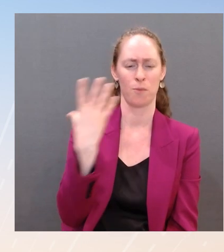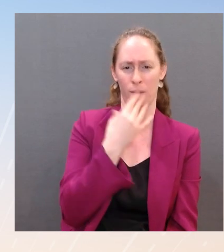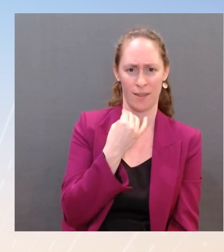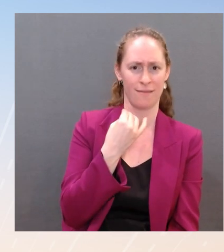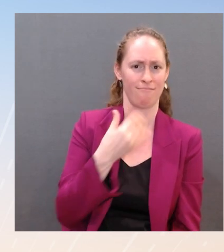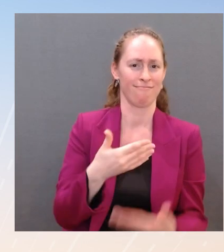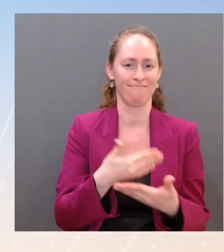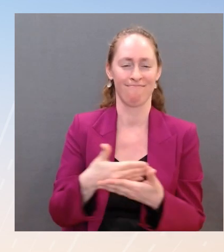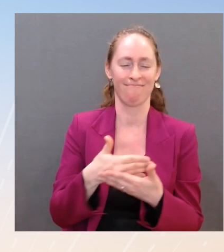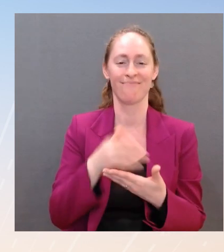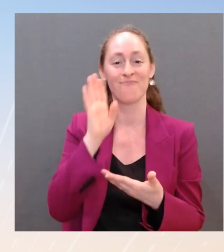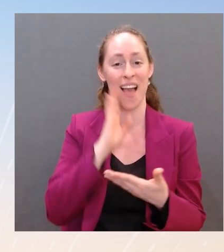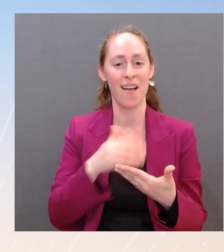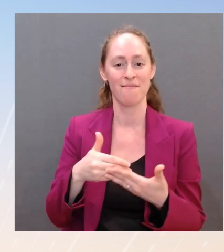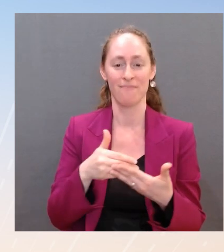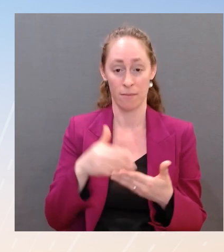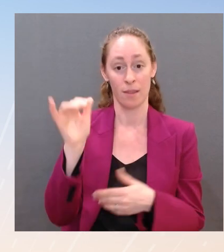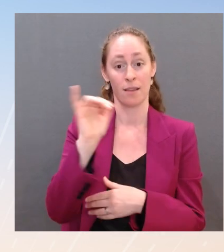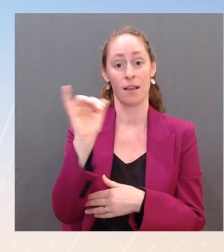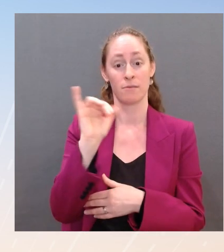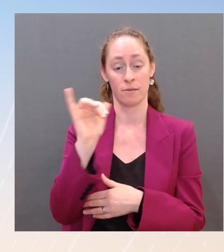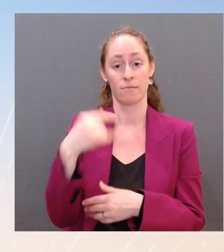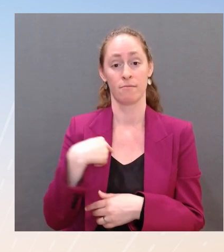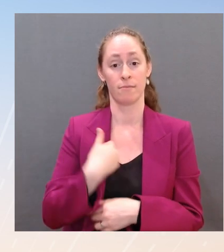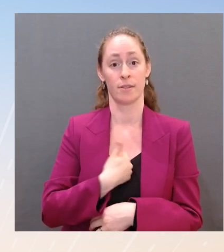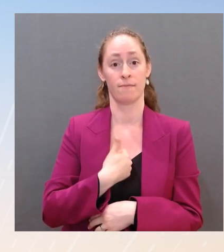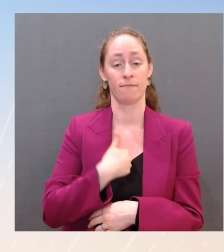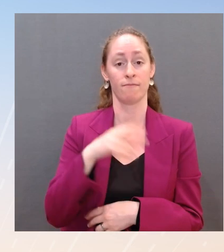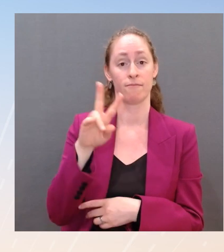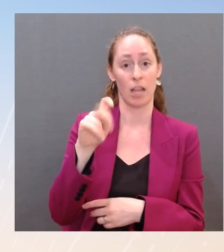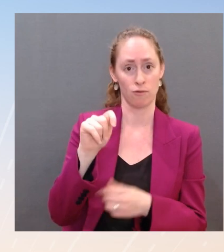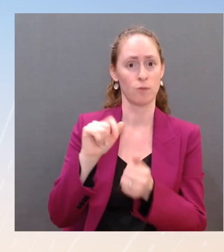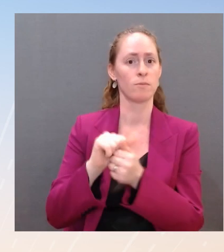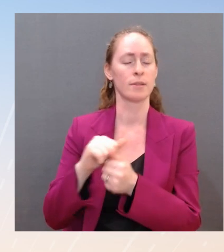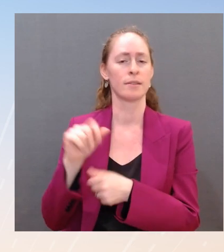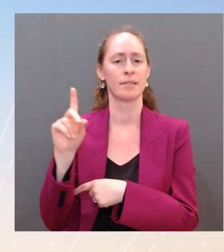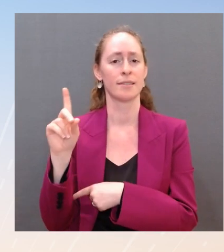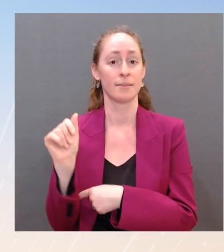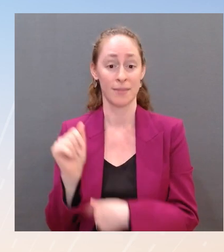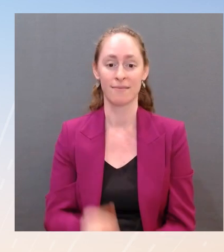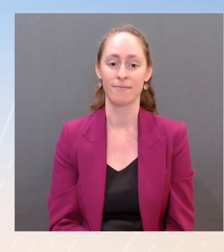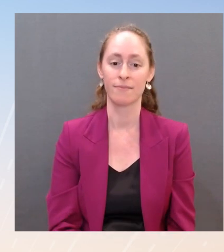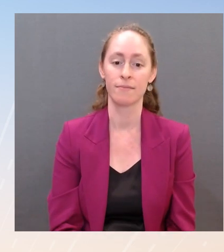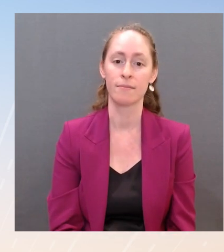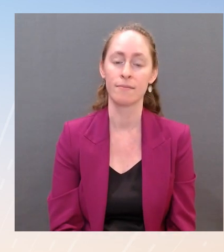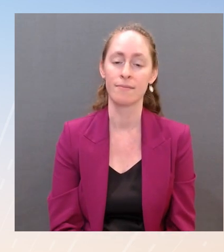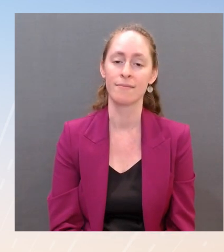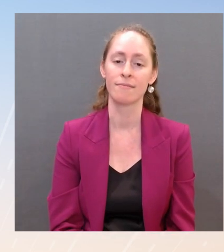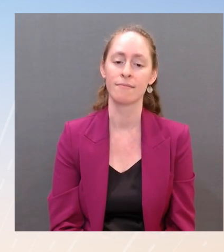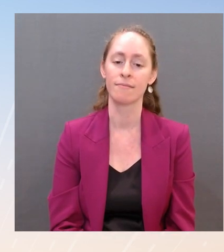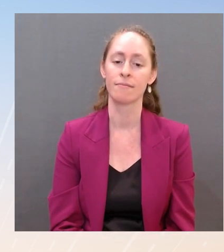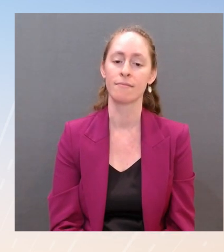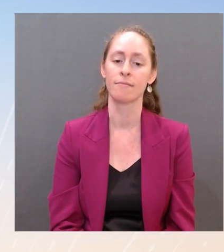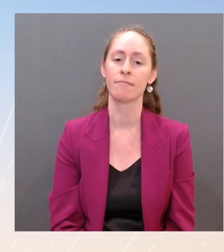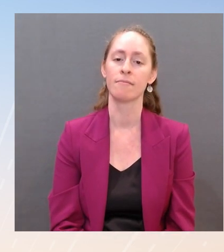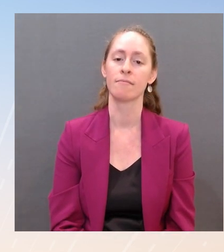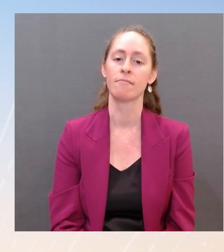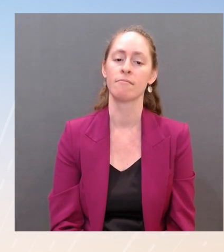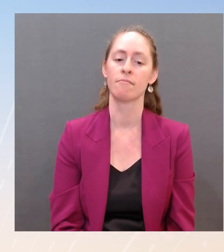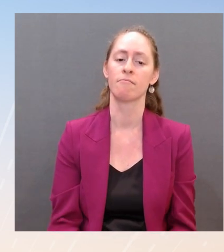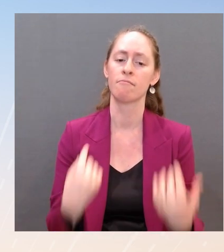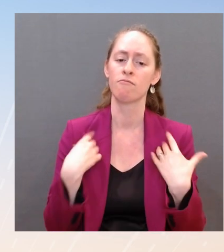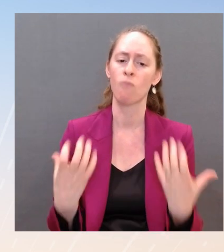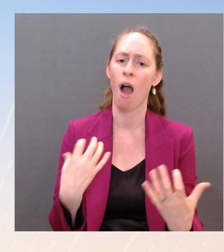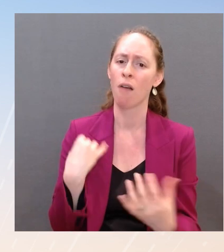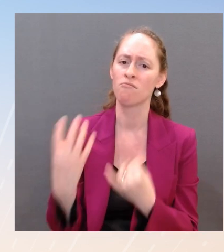And, you know, I really just strive to give people the resources that they need that I wish I had. No one told